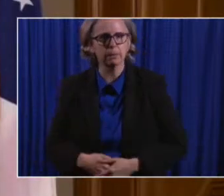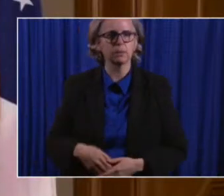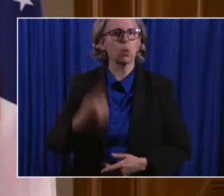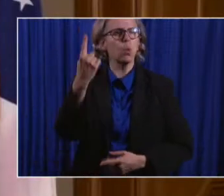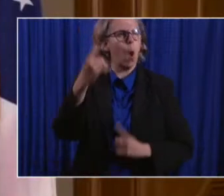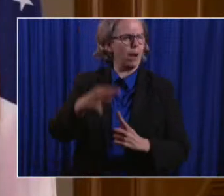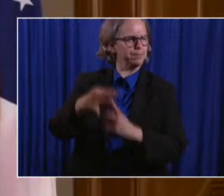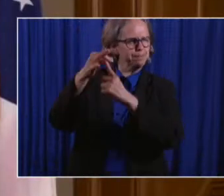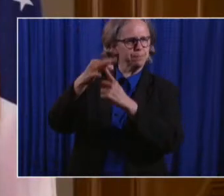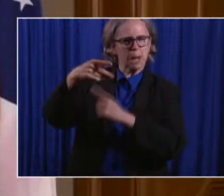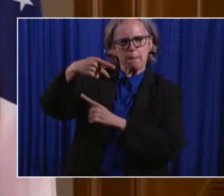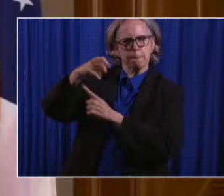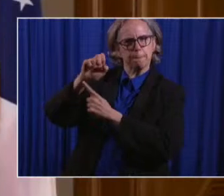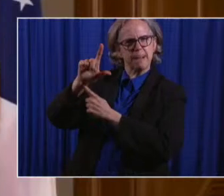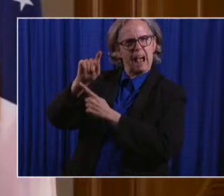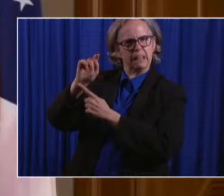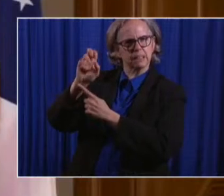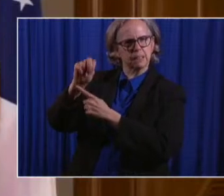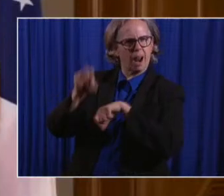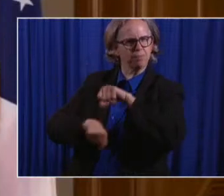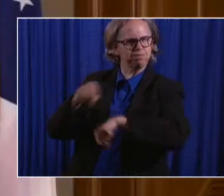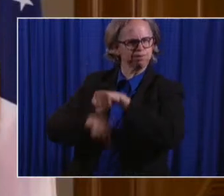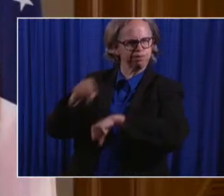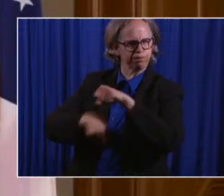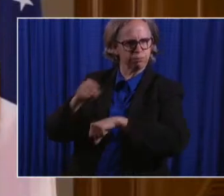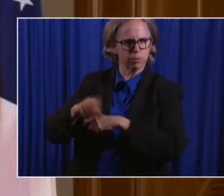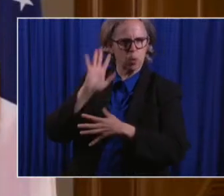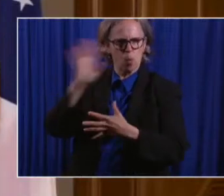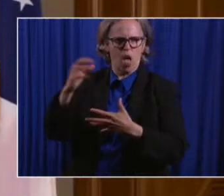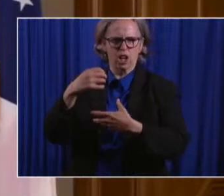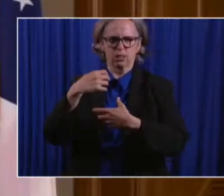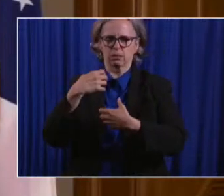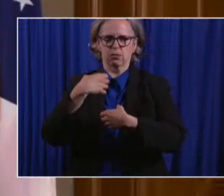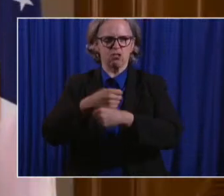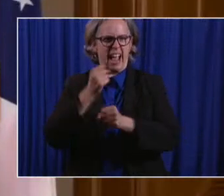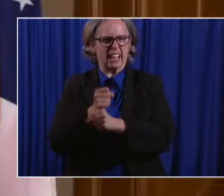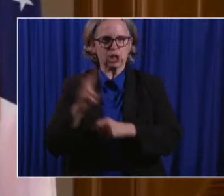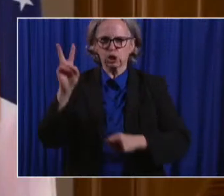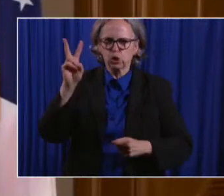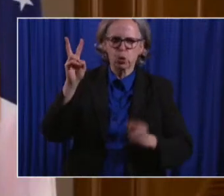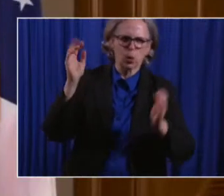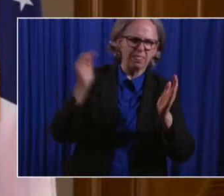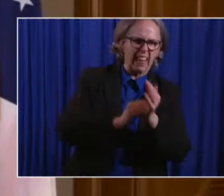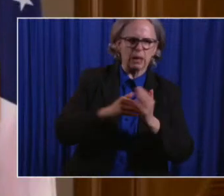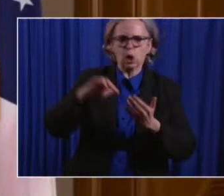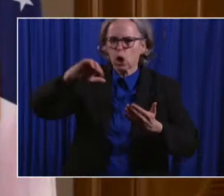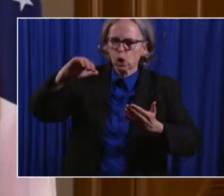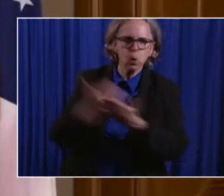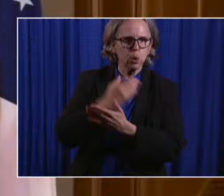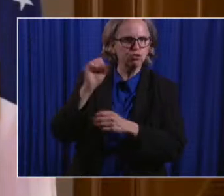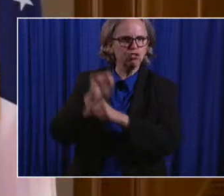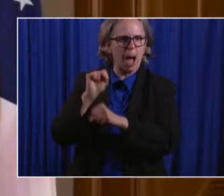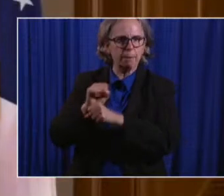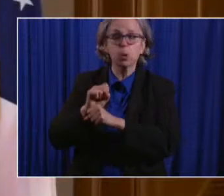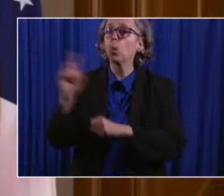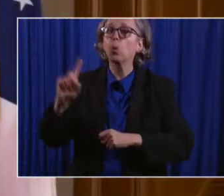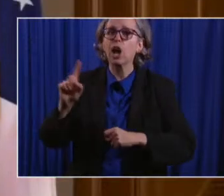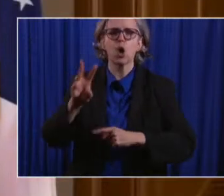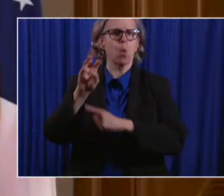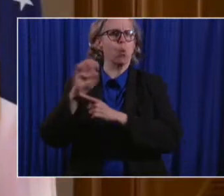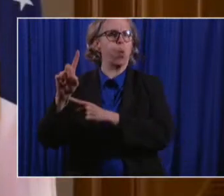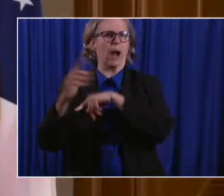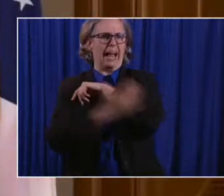than 2,000 jobs in a new manufacturing facility in Wood County. This is their first in the United